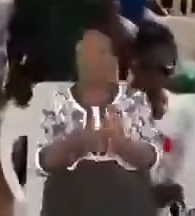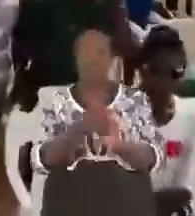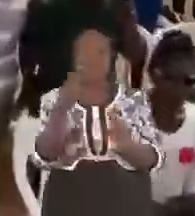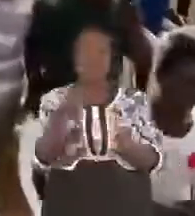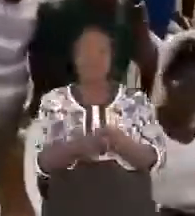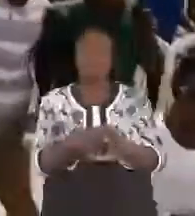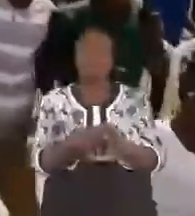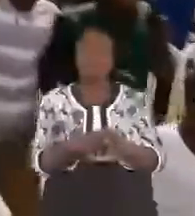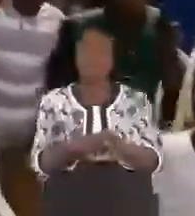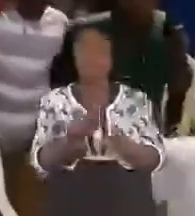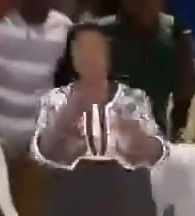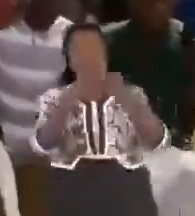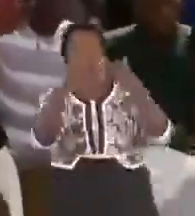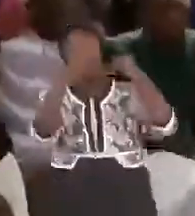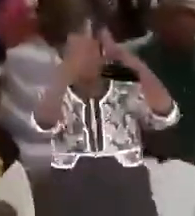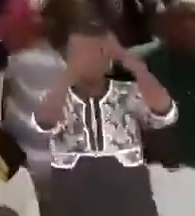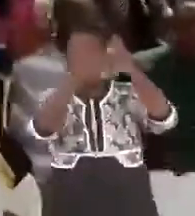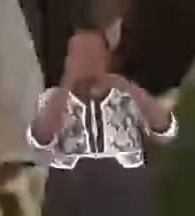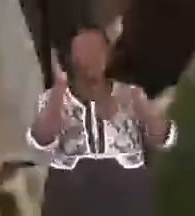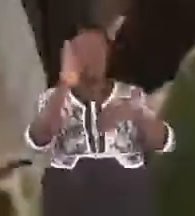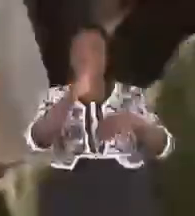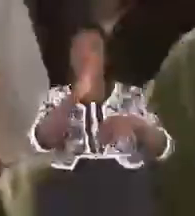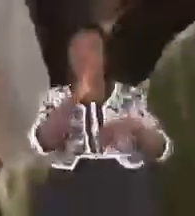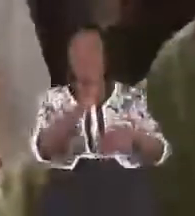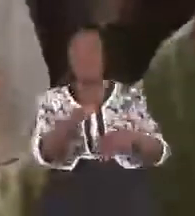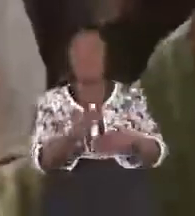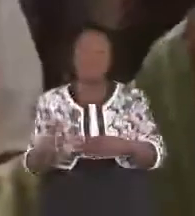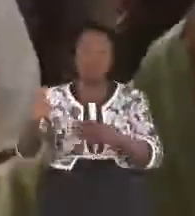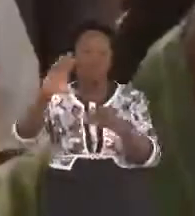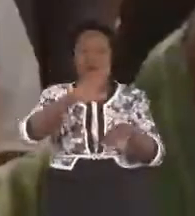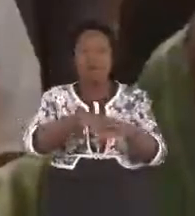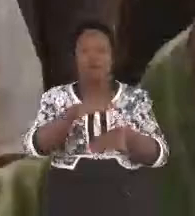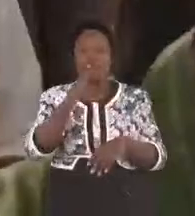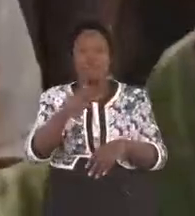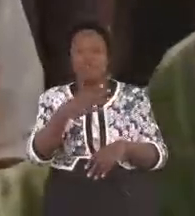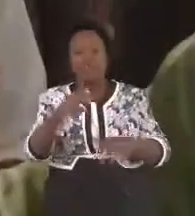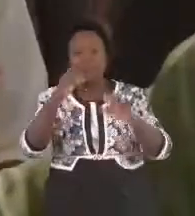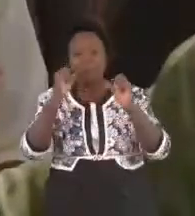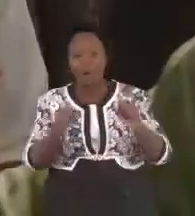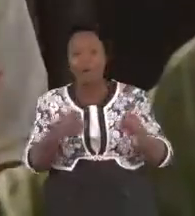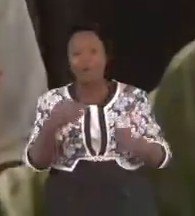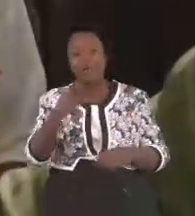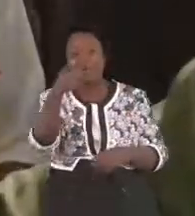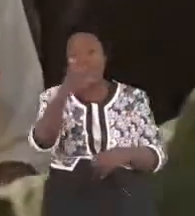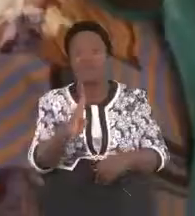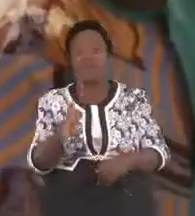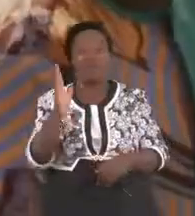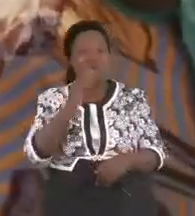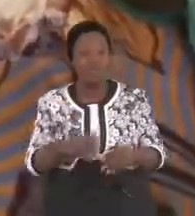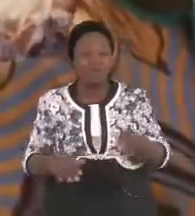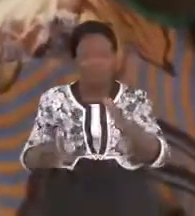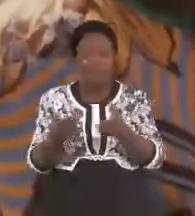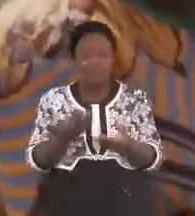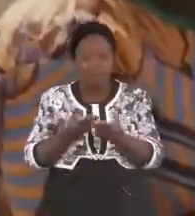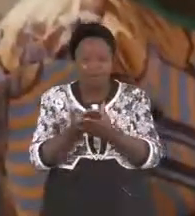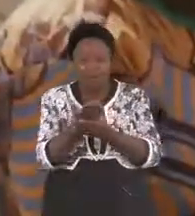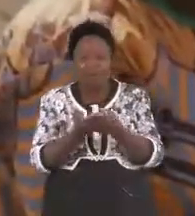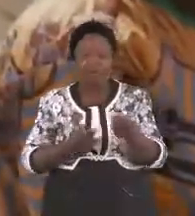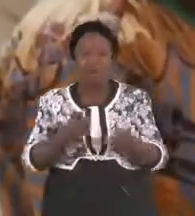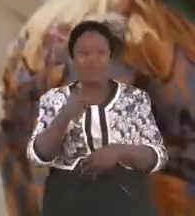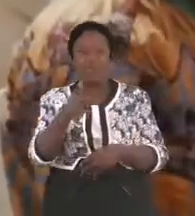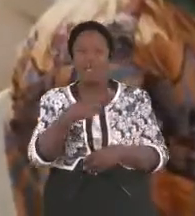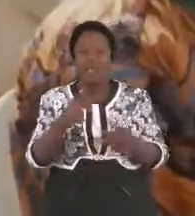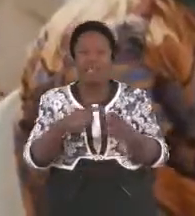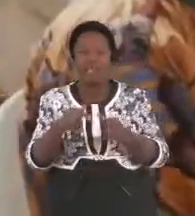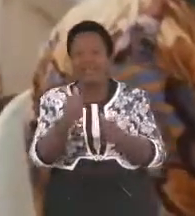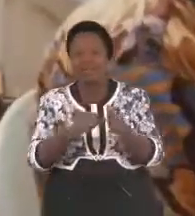Amen. Heaven will descend on you. Amen. The power of God will envelope you. Amen. And every good thing